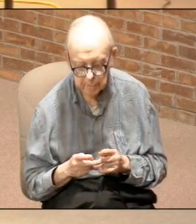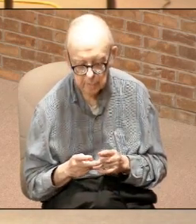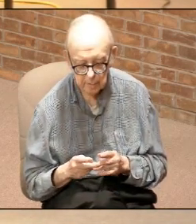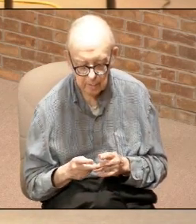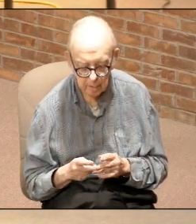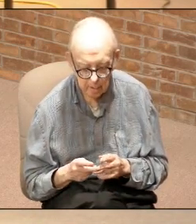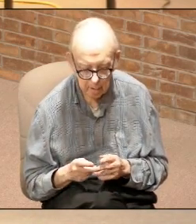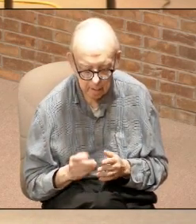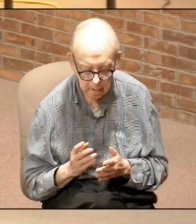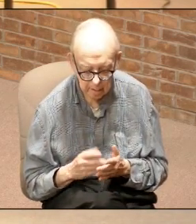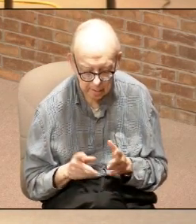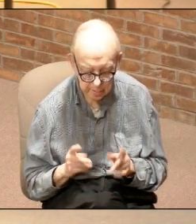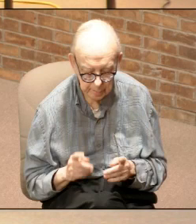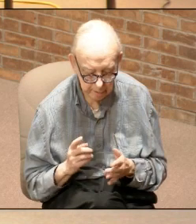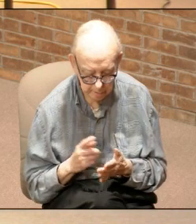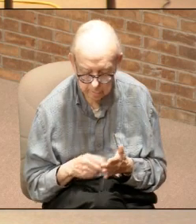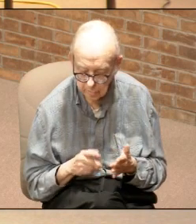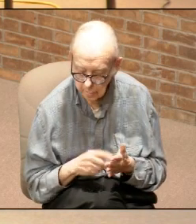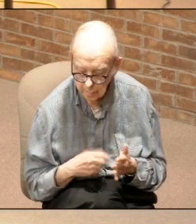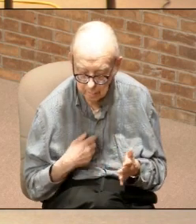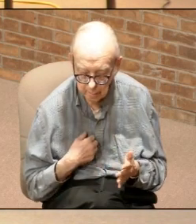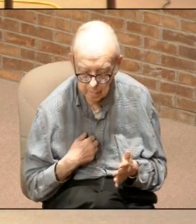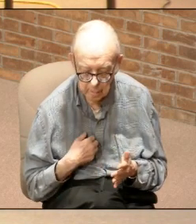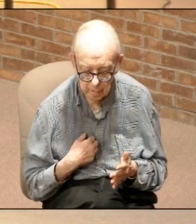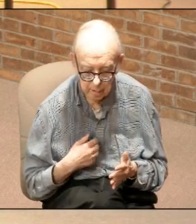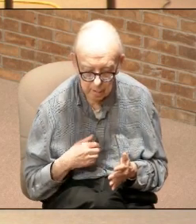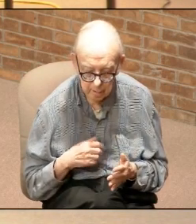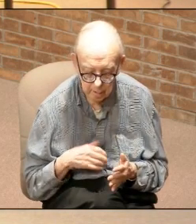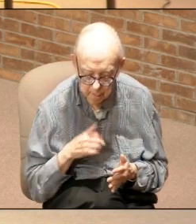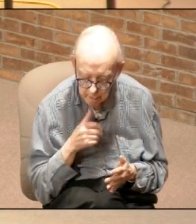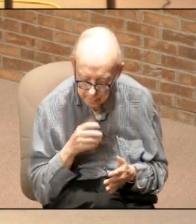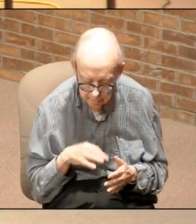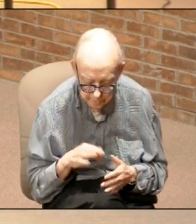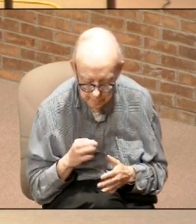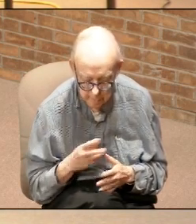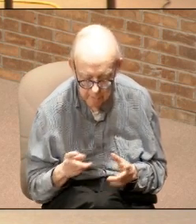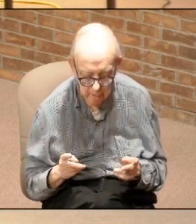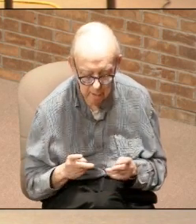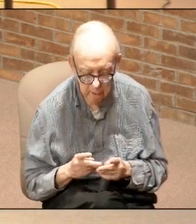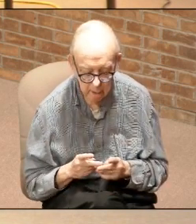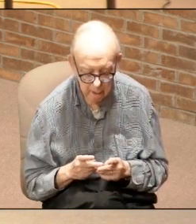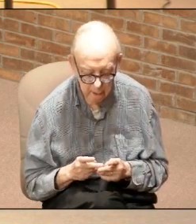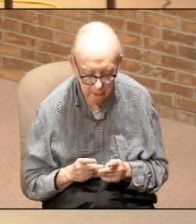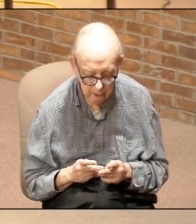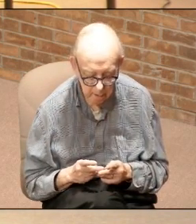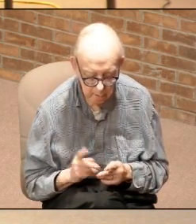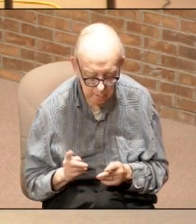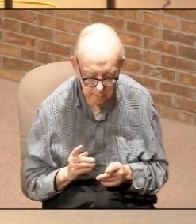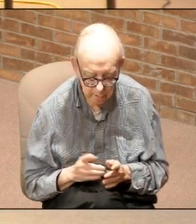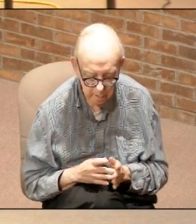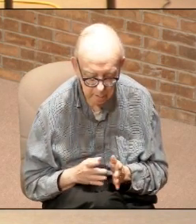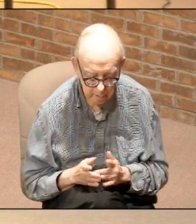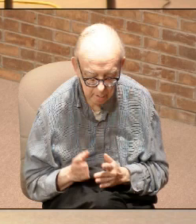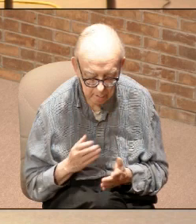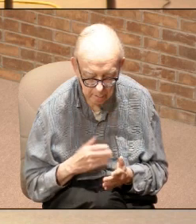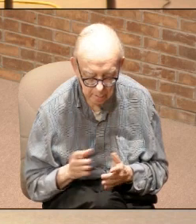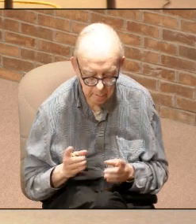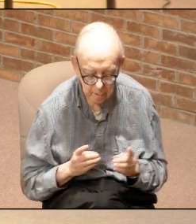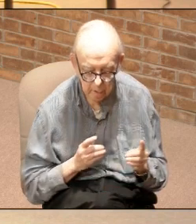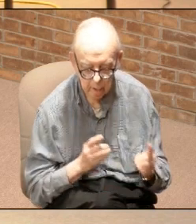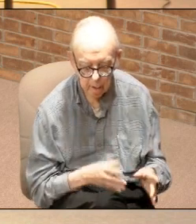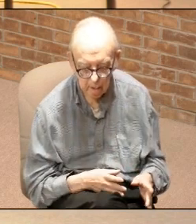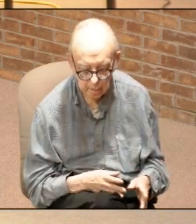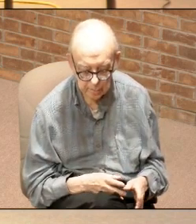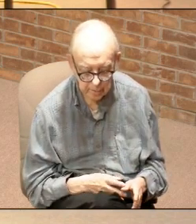and somebody correct me i don't find anywhere that jesus ever sent any of his disciples